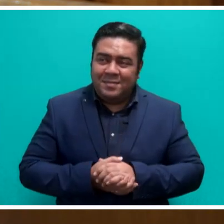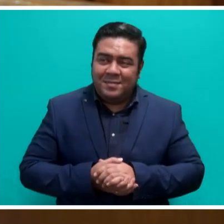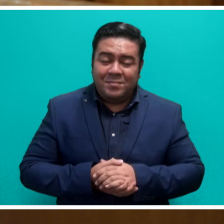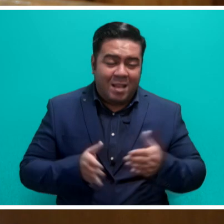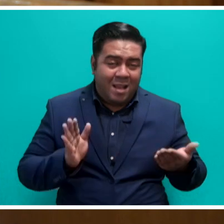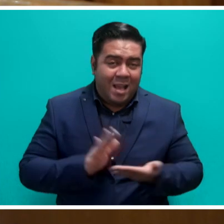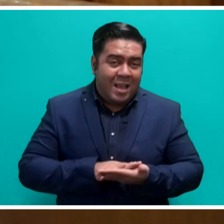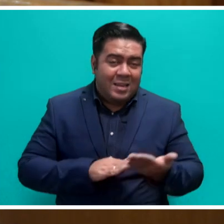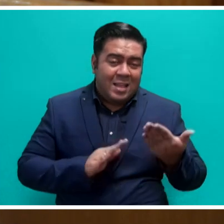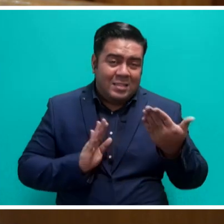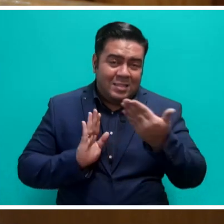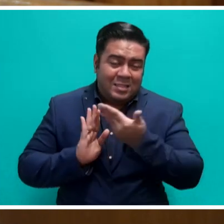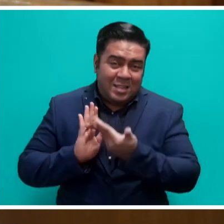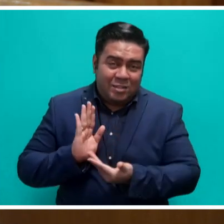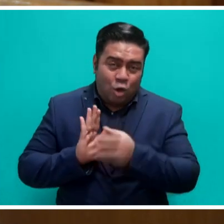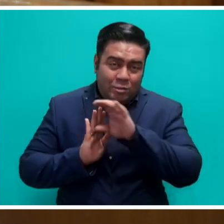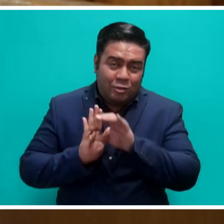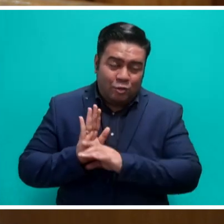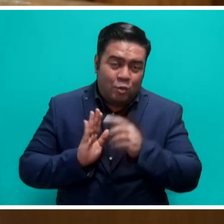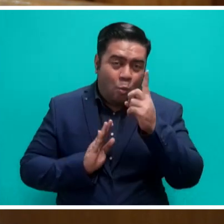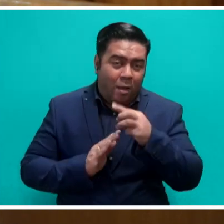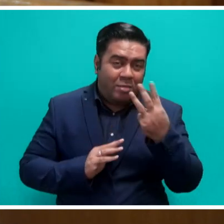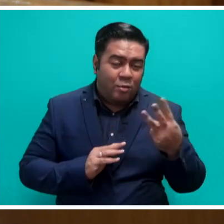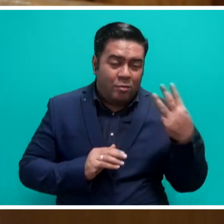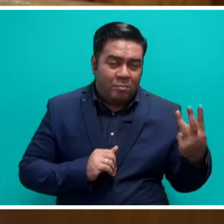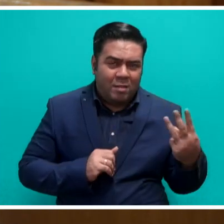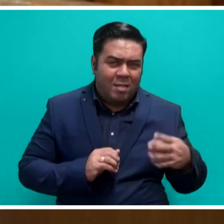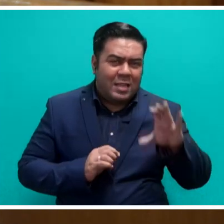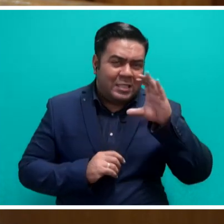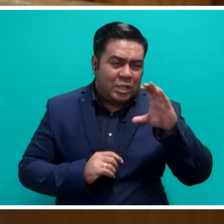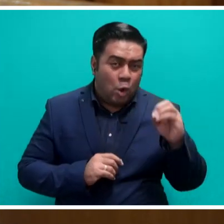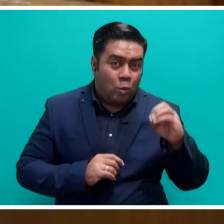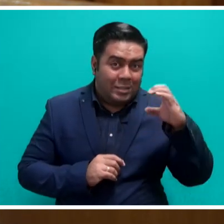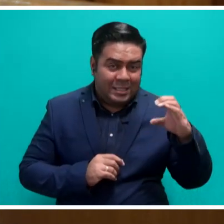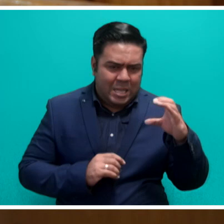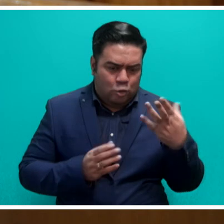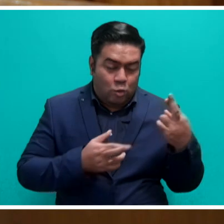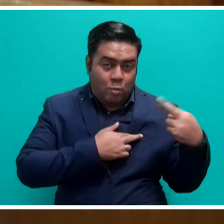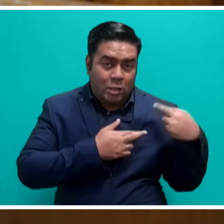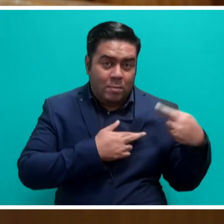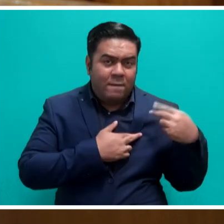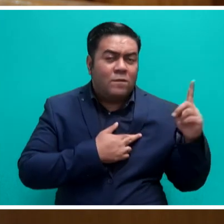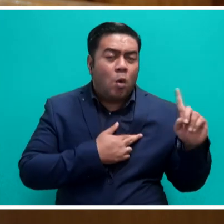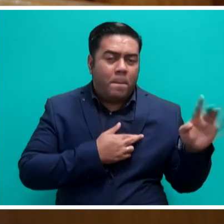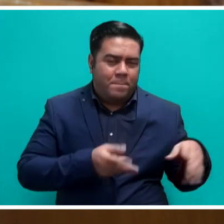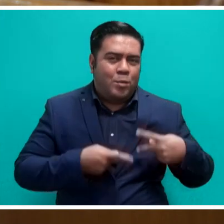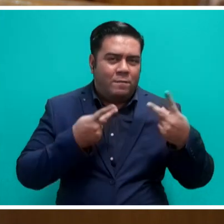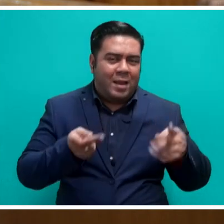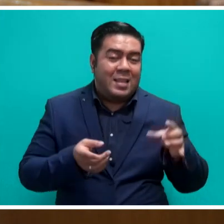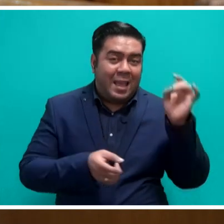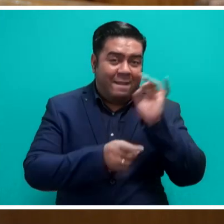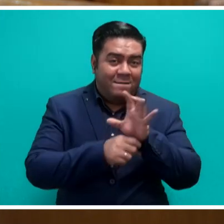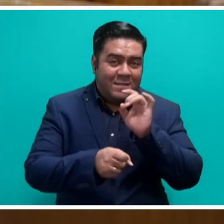Under Section 133 of the Constitution, the COC is responsible for providing advice to